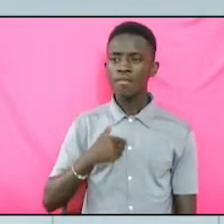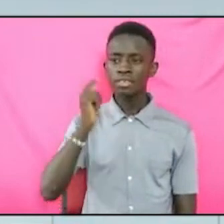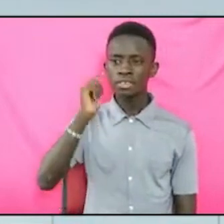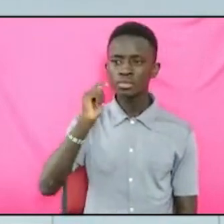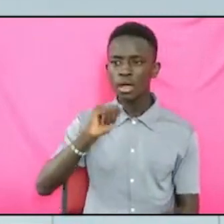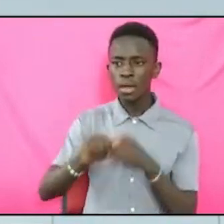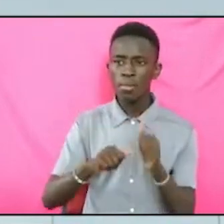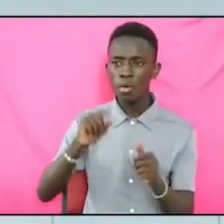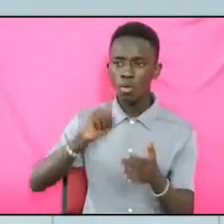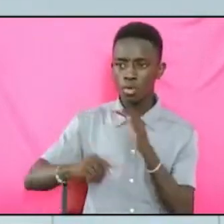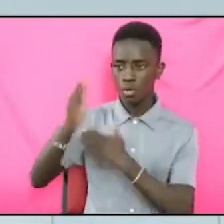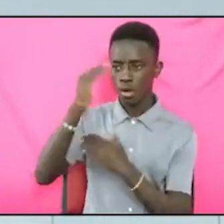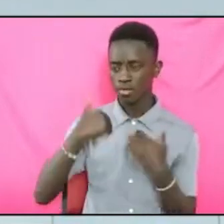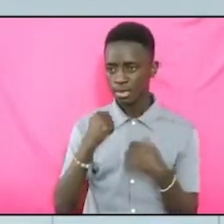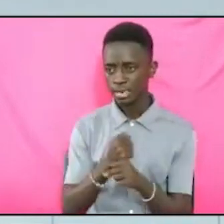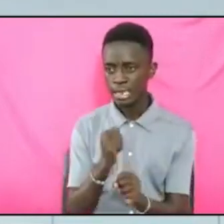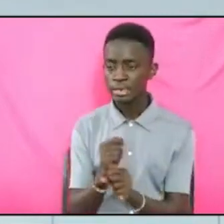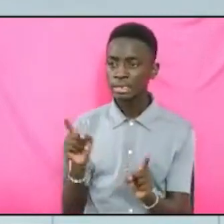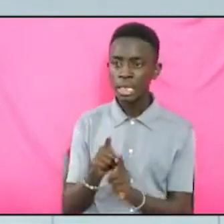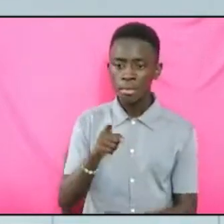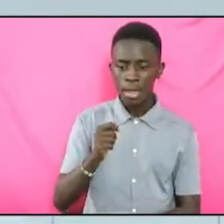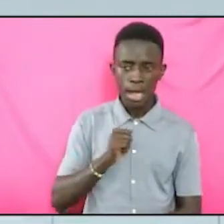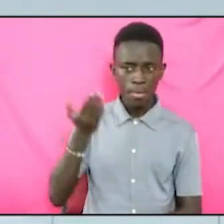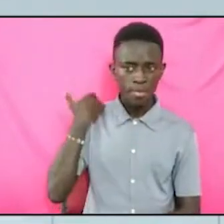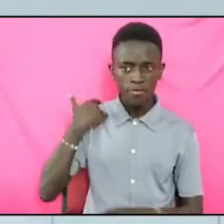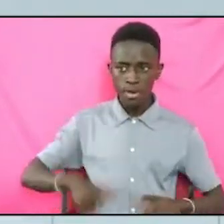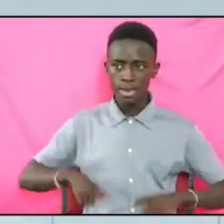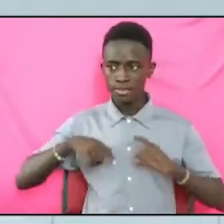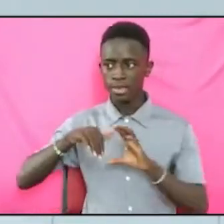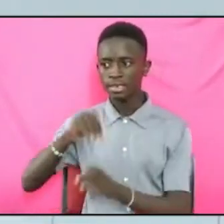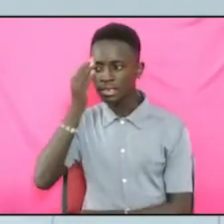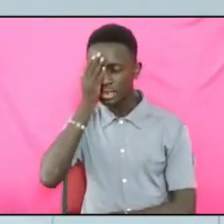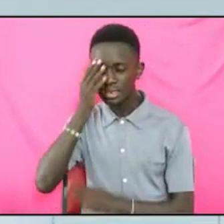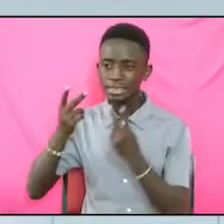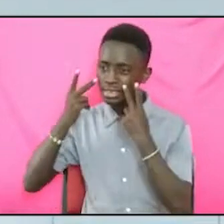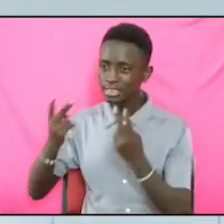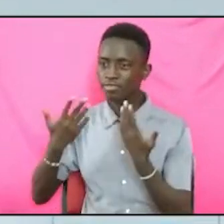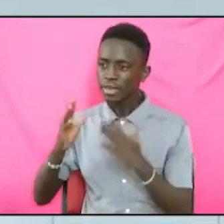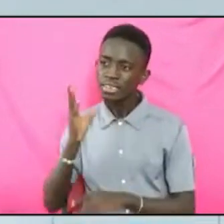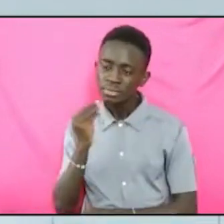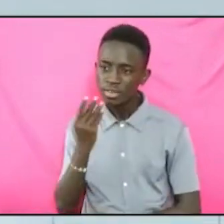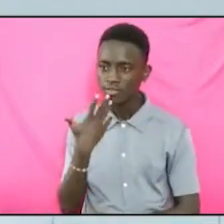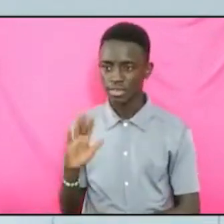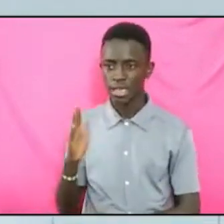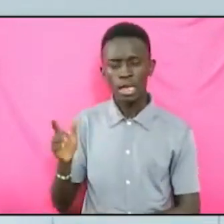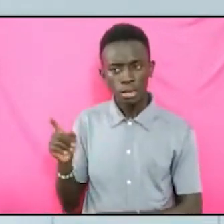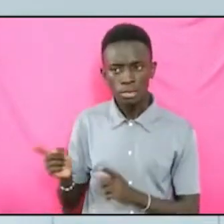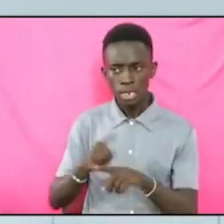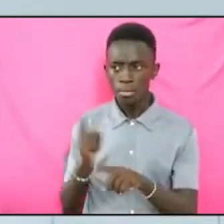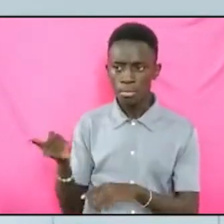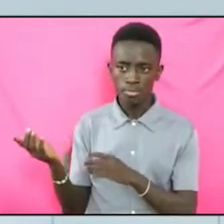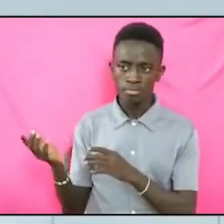she had seen and had experienced. And she knew that this master of mine, with this kind of sickness, I